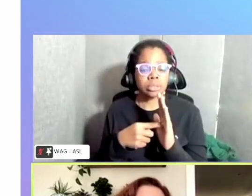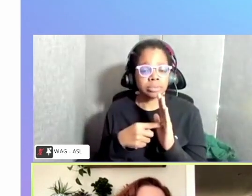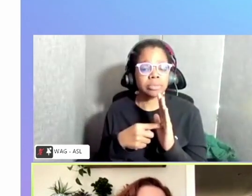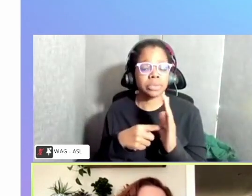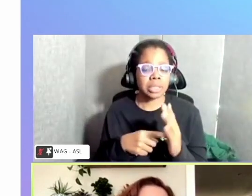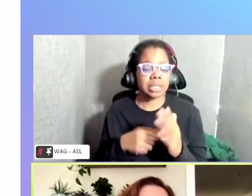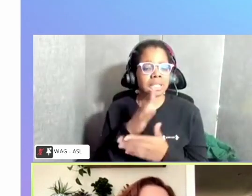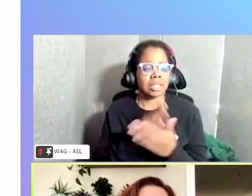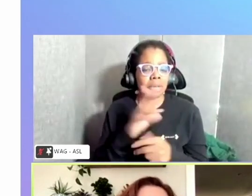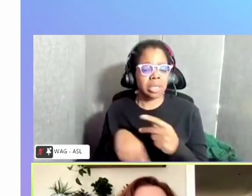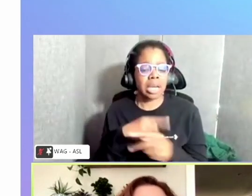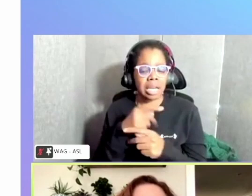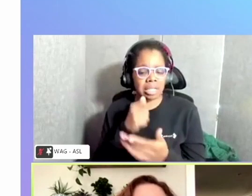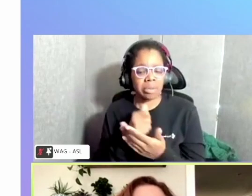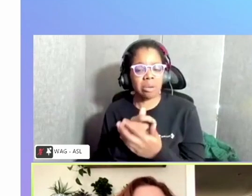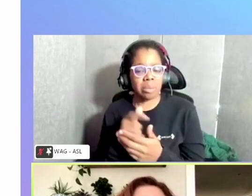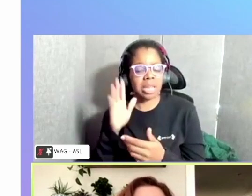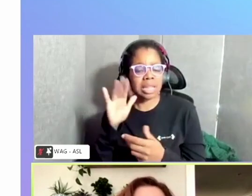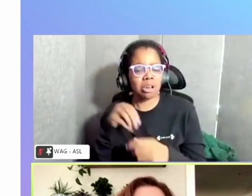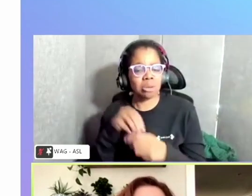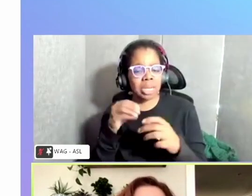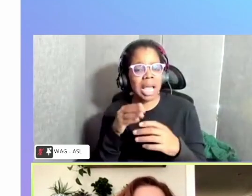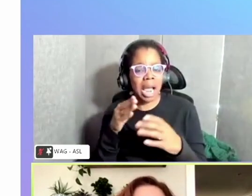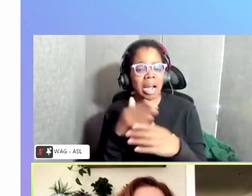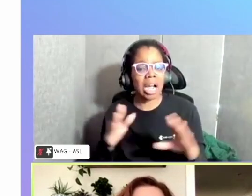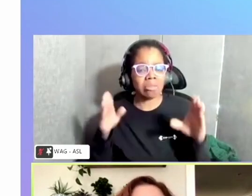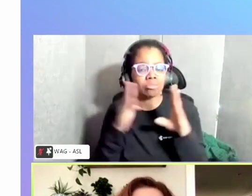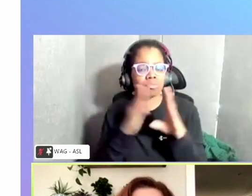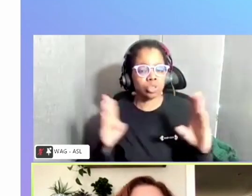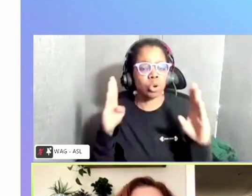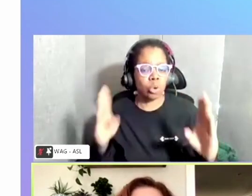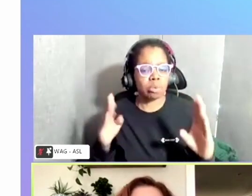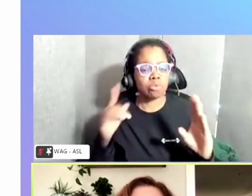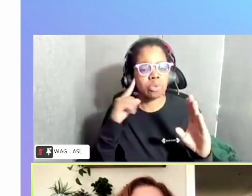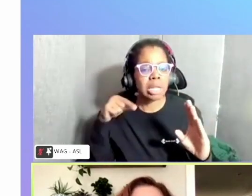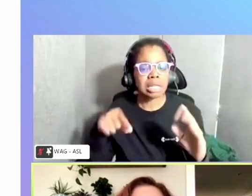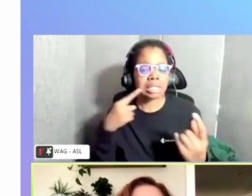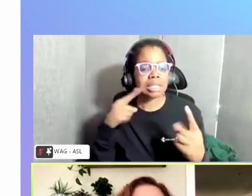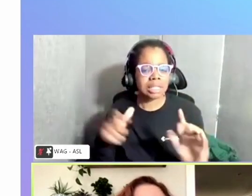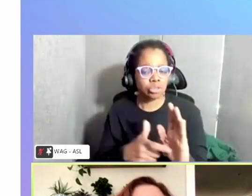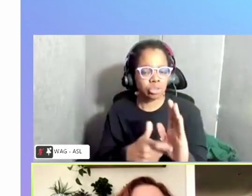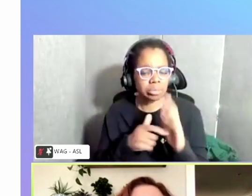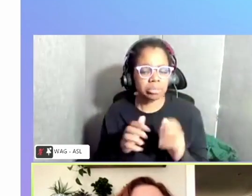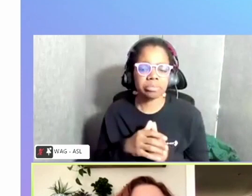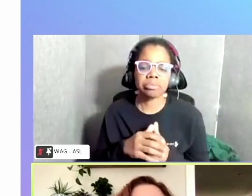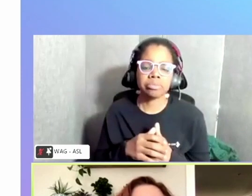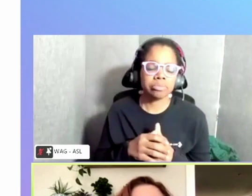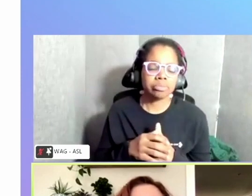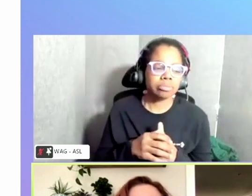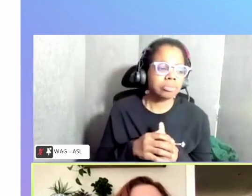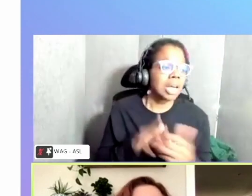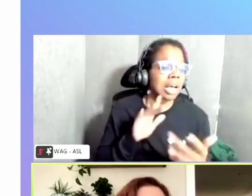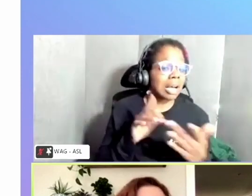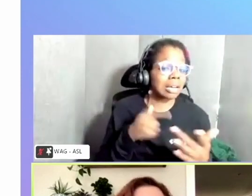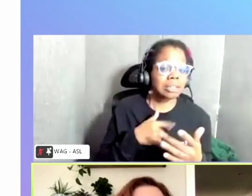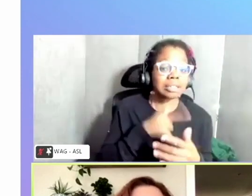some of the kinds of help that would be in scope for this success criterion. Contact us links